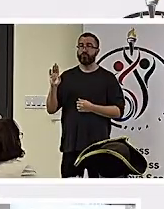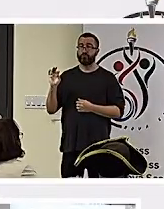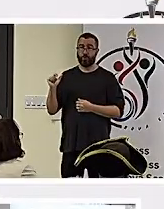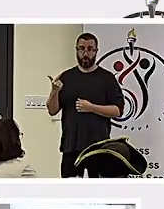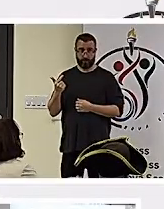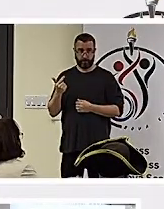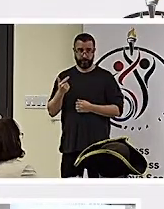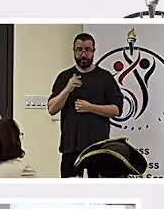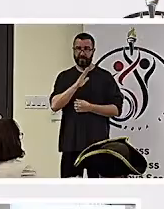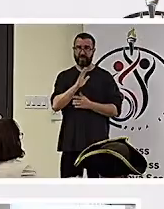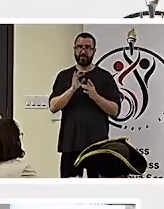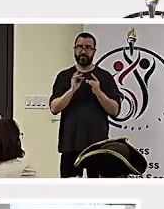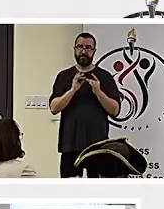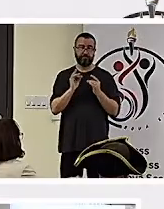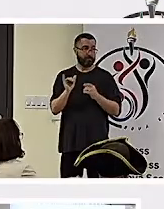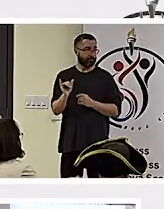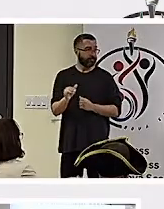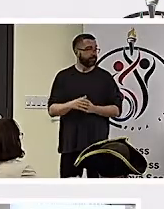well.